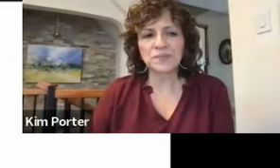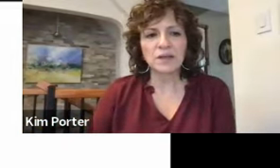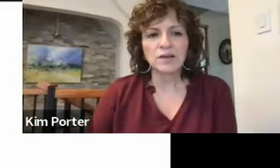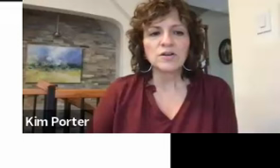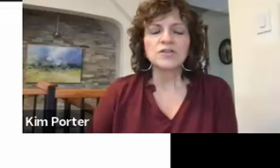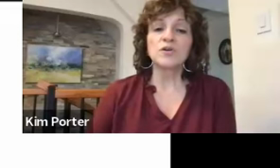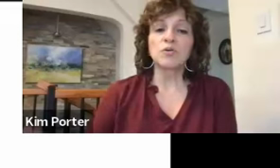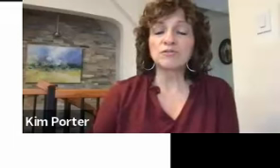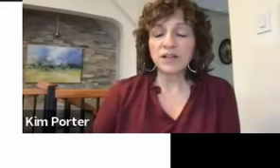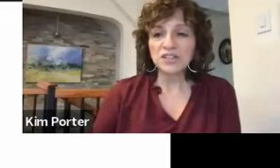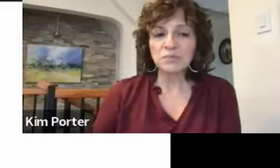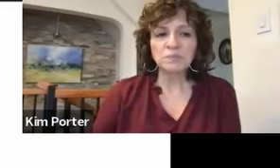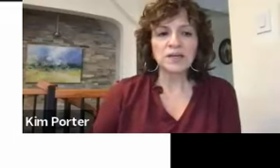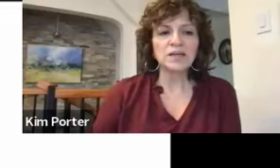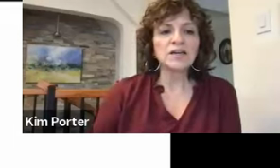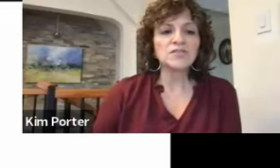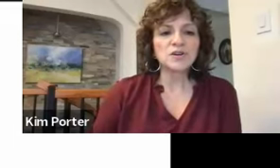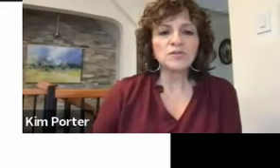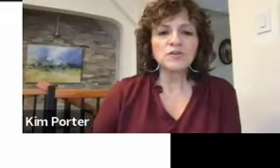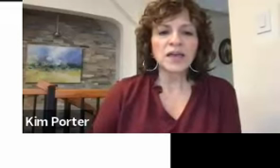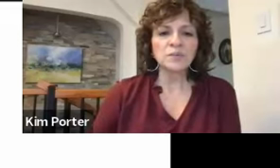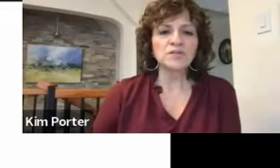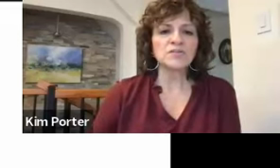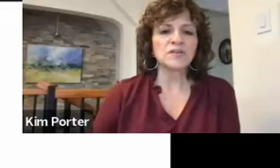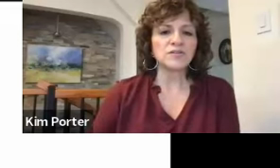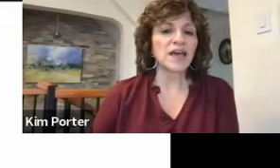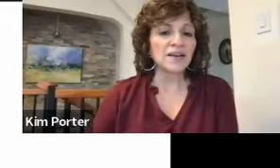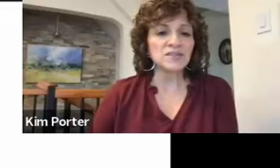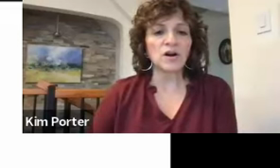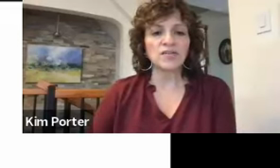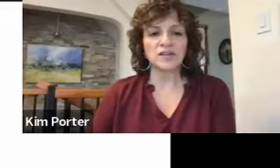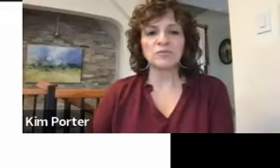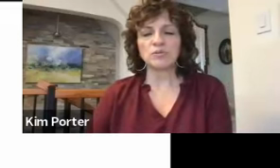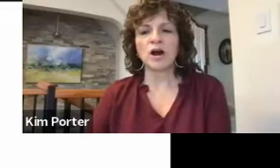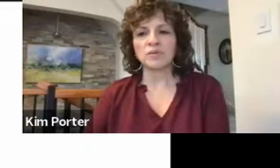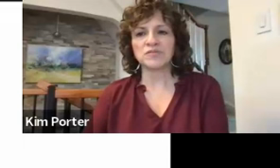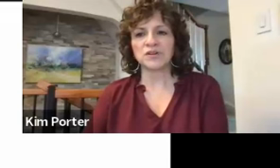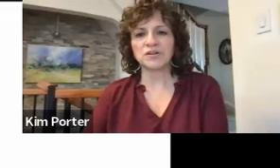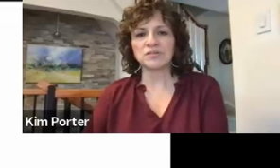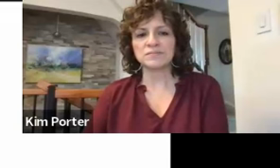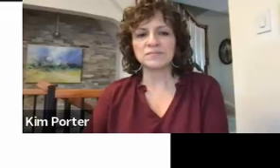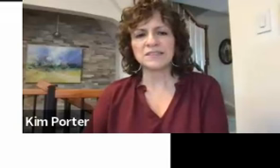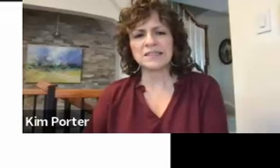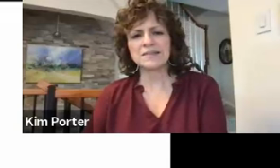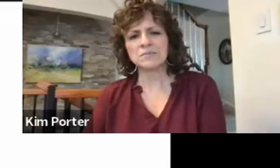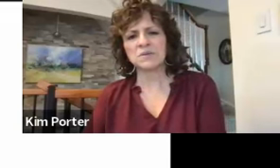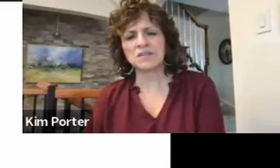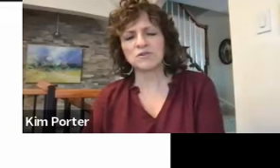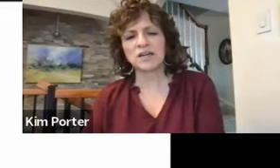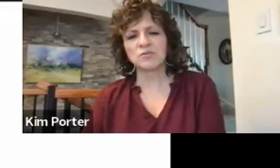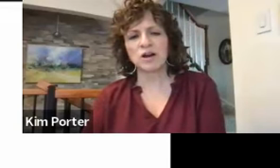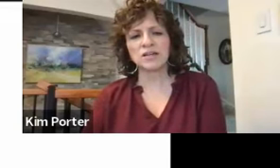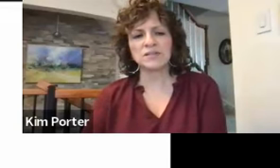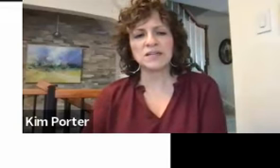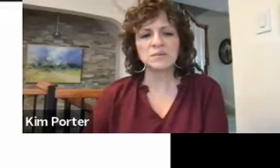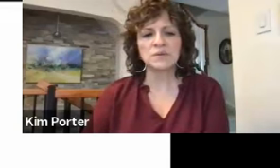problem. So a reflection might be, so you feel cannabis use hasn't caused any real problems for you. Well, sometimes I